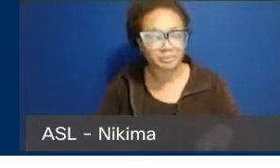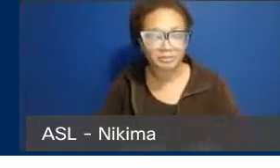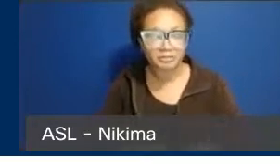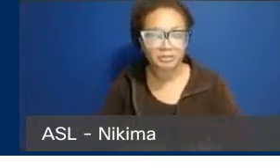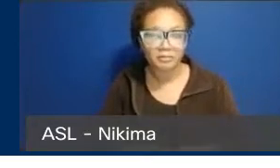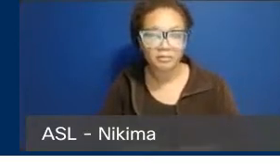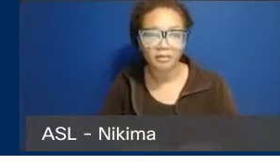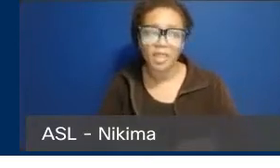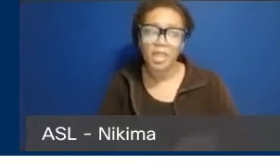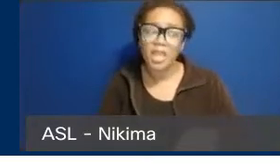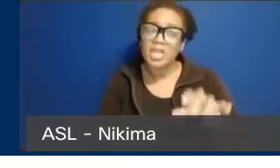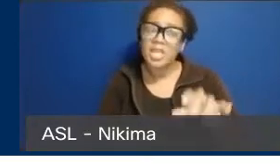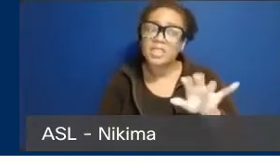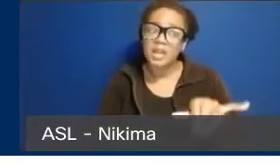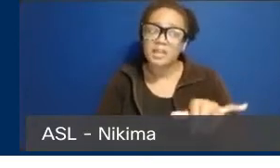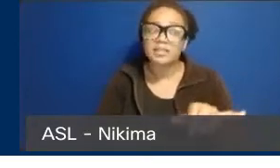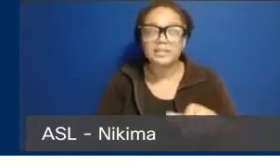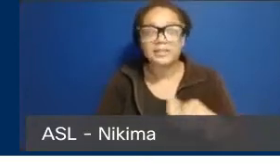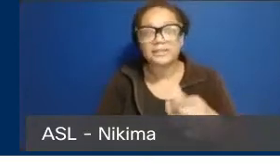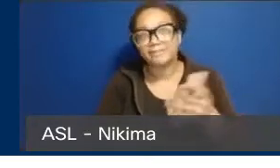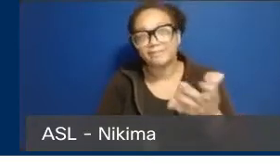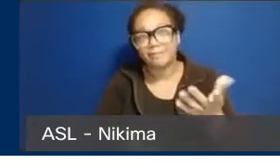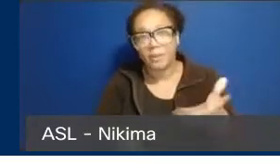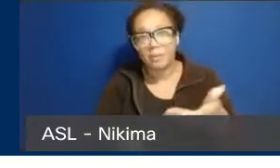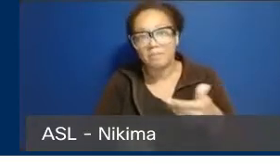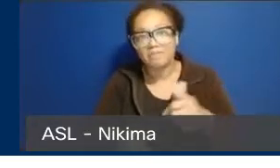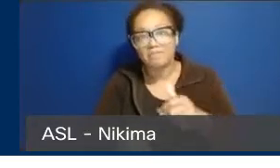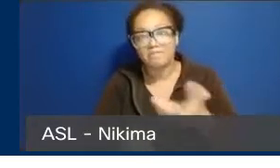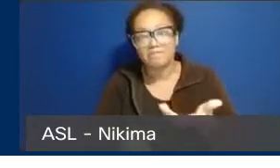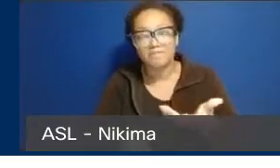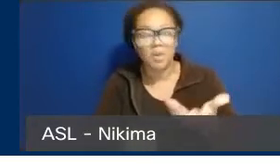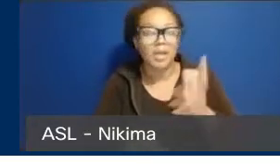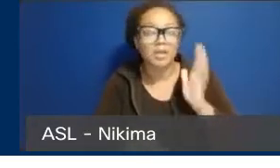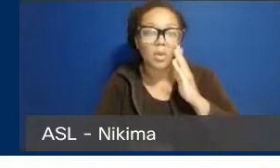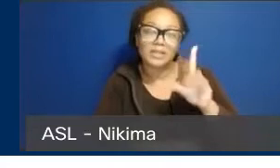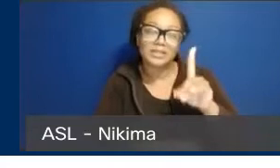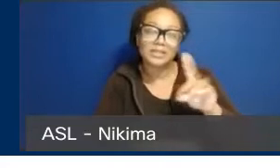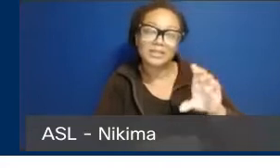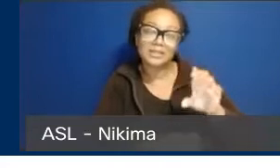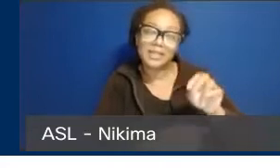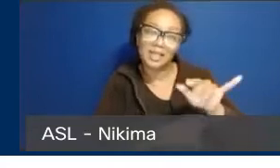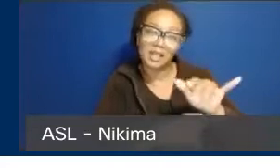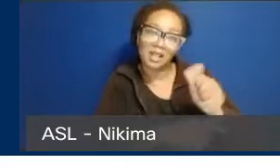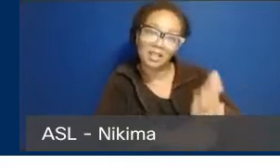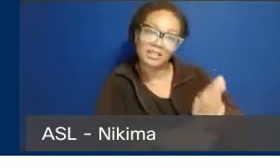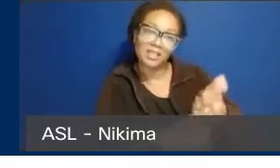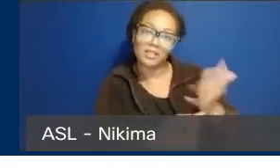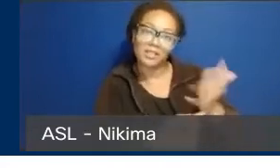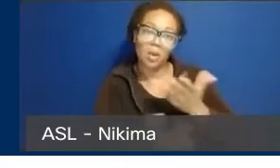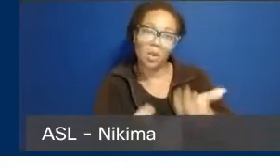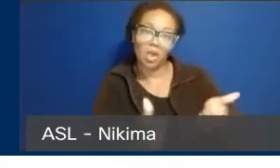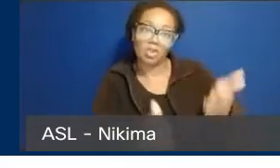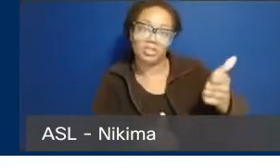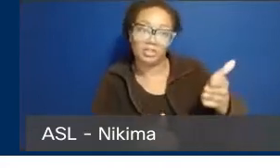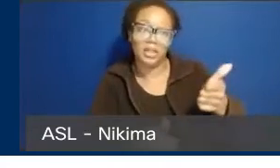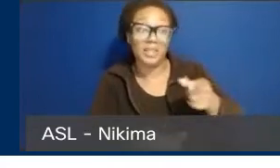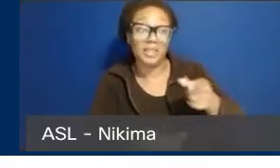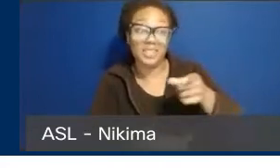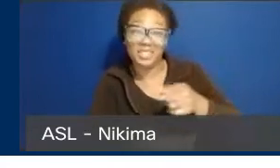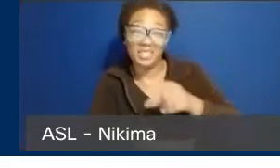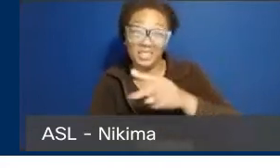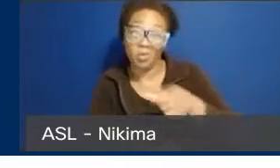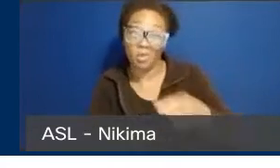outside of the decennial. It is our largest survey, and it provides